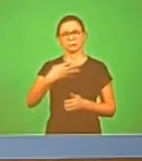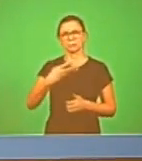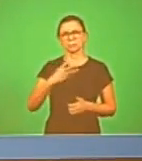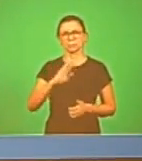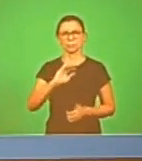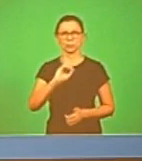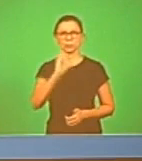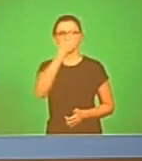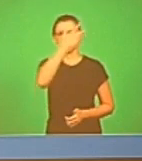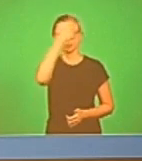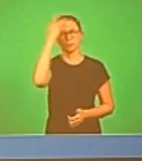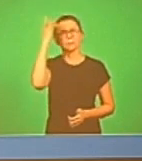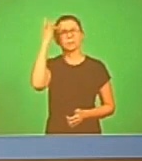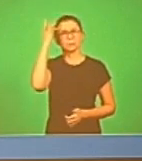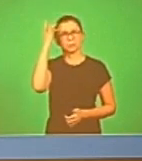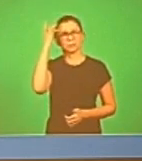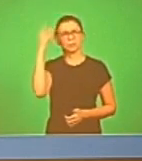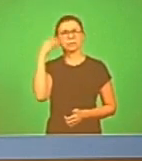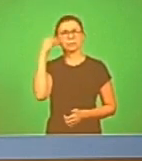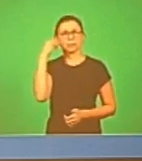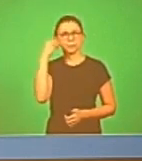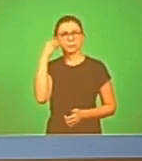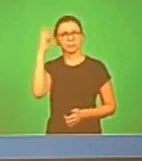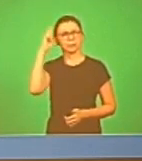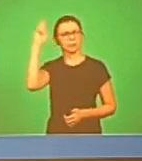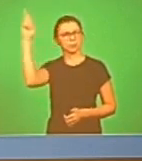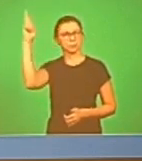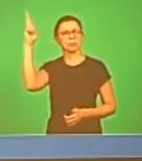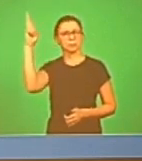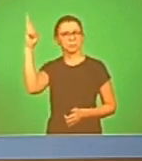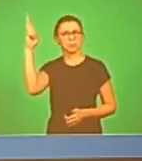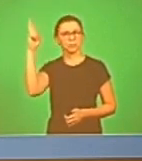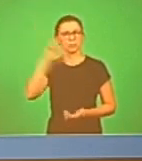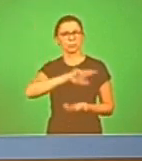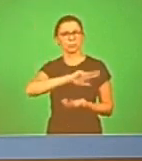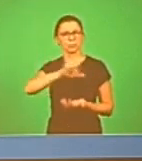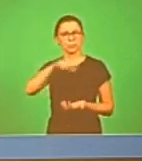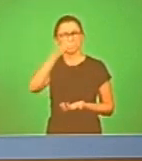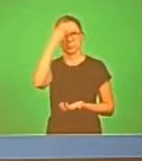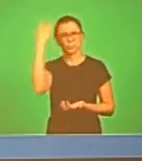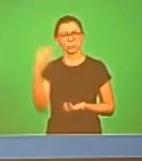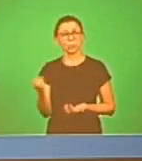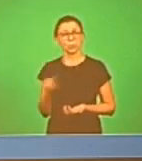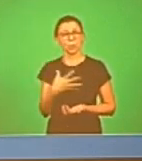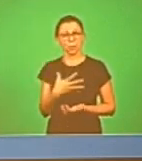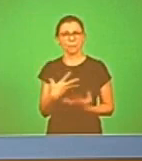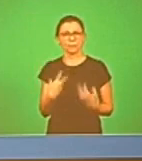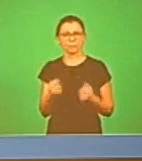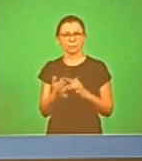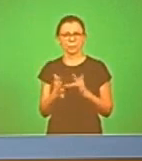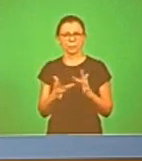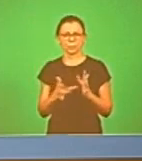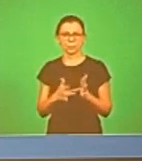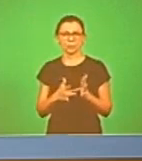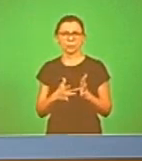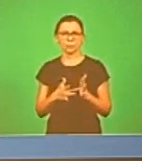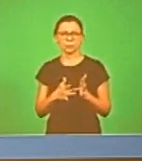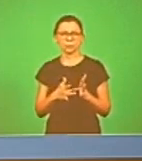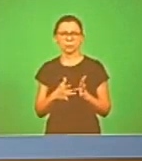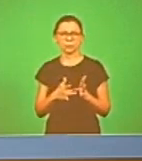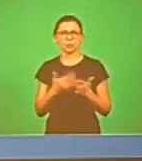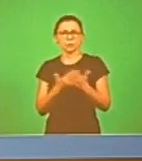about 40 people that have lived an experience with the Lord. They are new converts, and they have found in